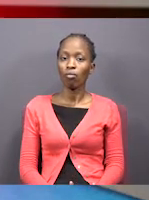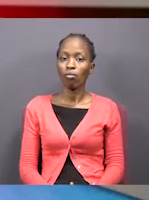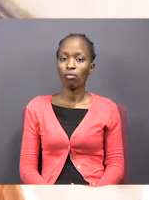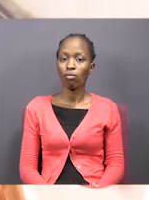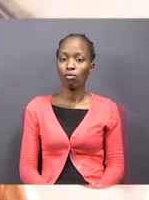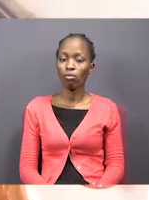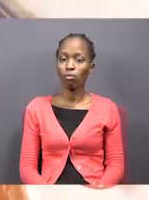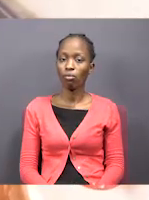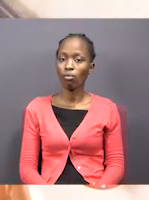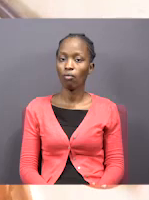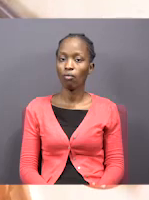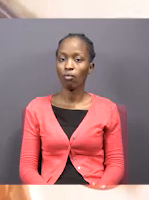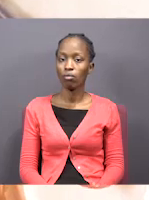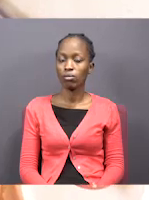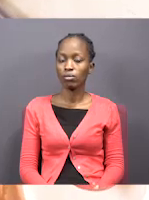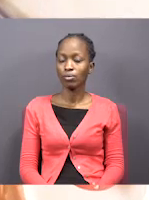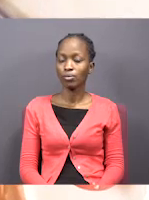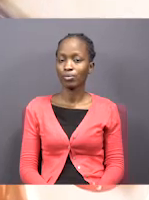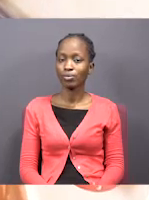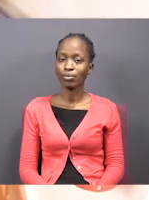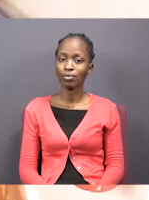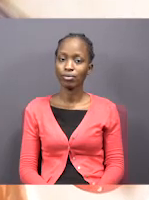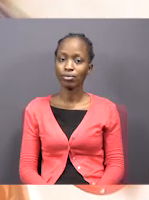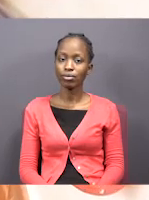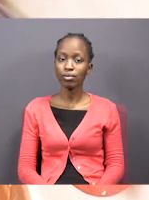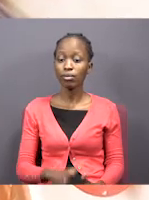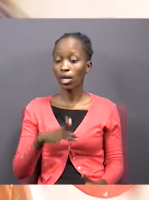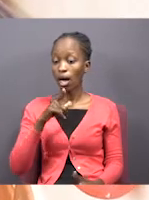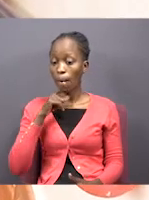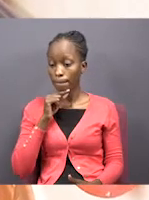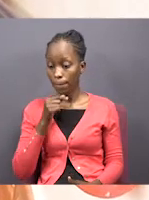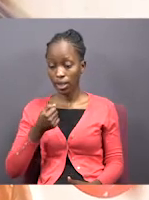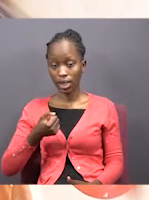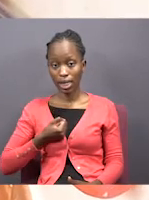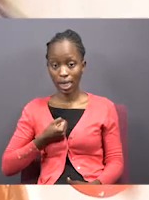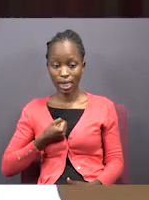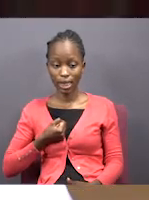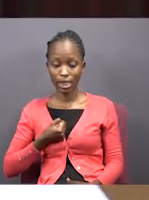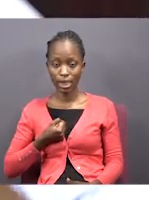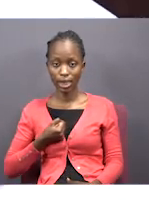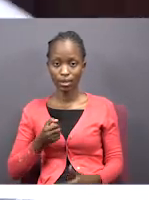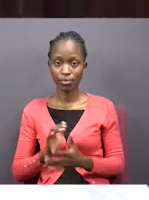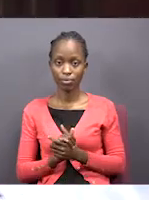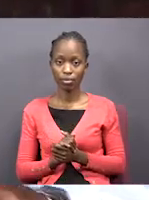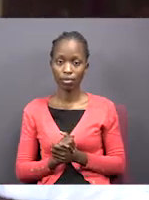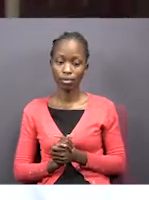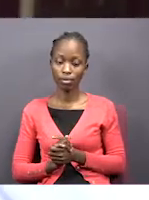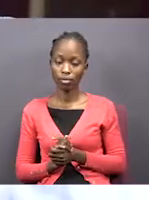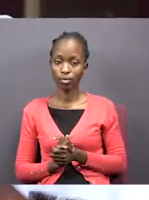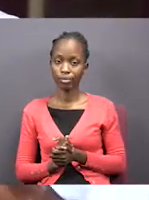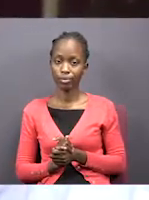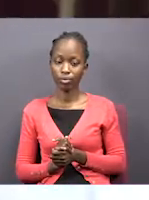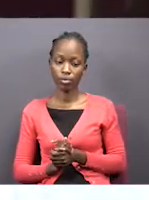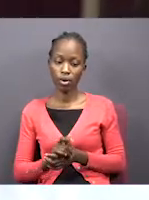this right here is what we call a staircase. I gotta tell you, I shouldn't have run, because for